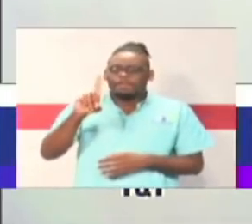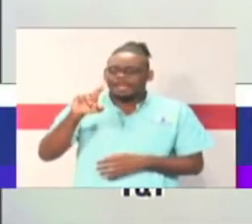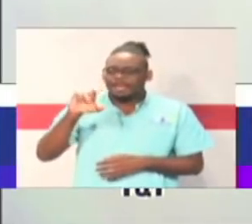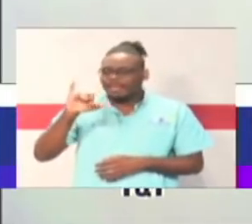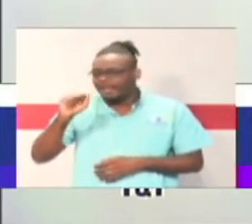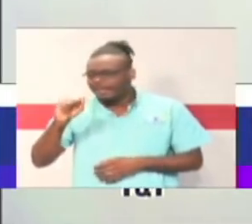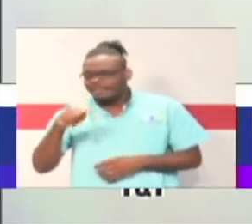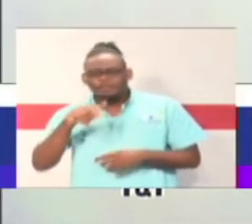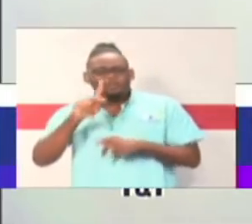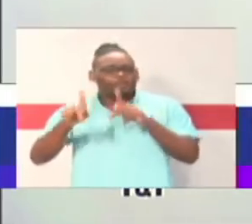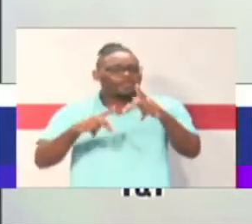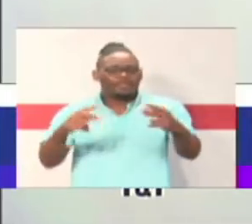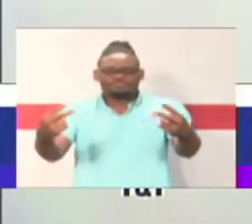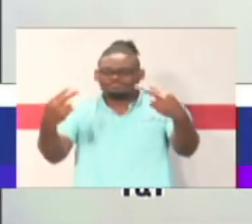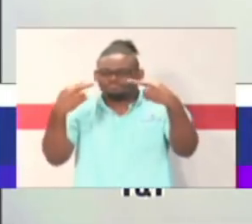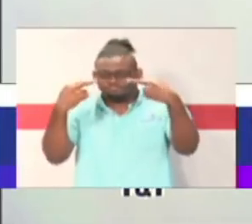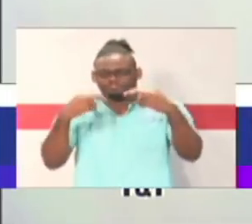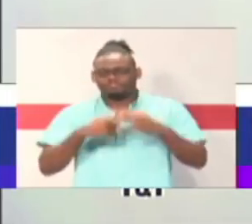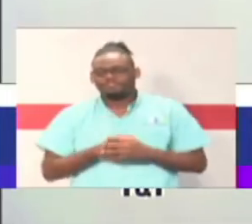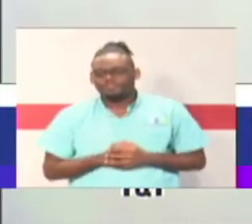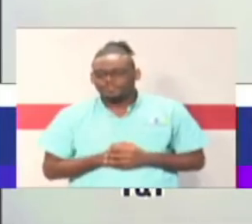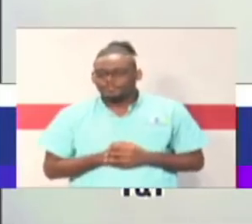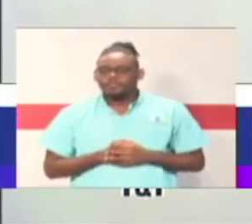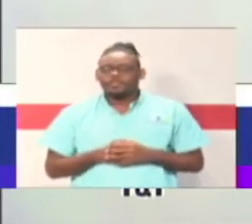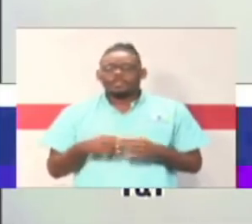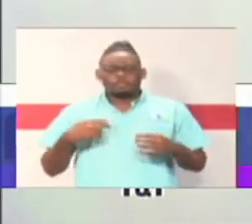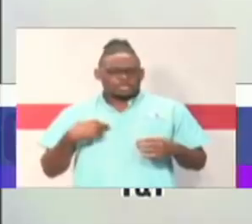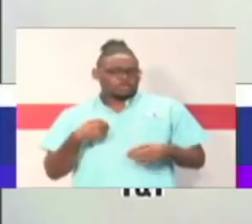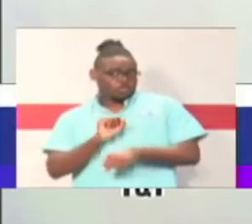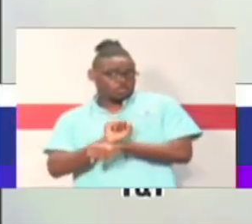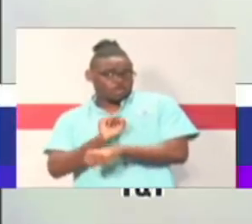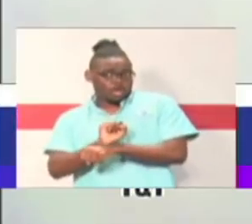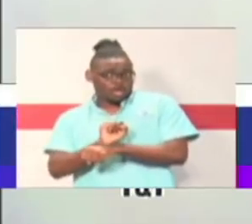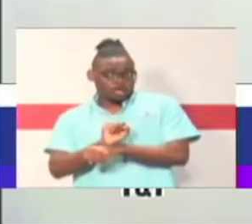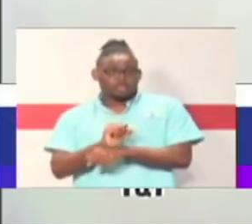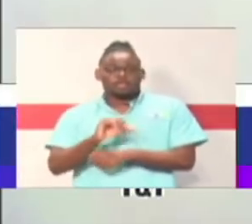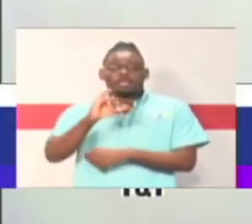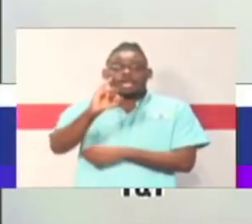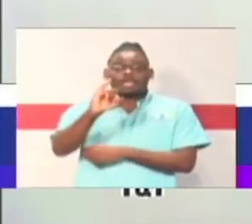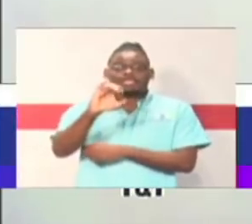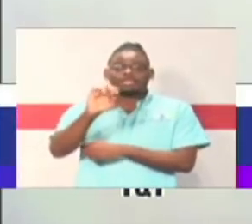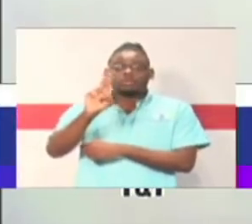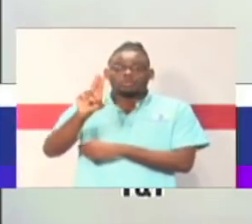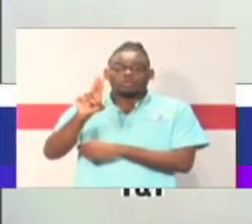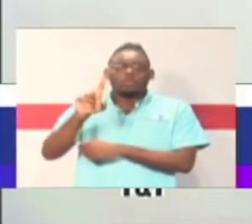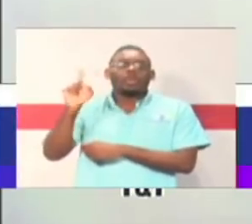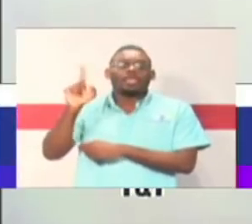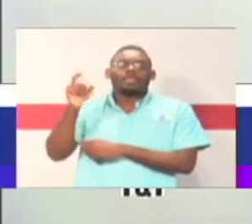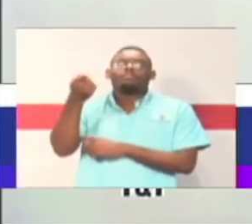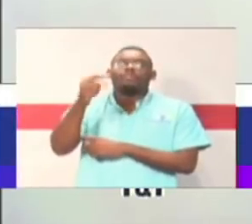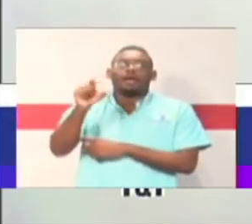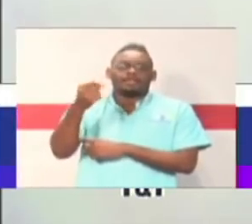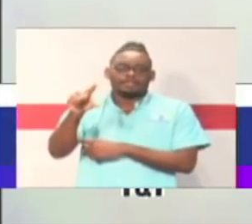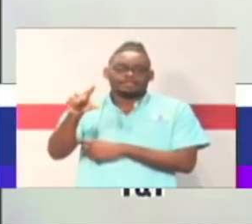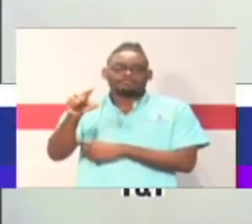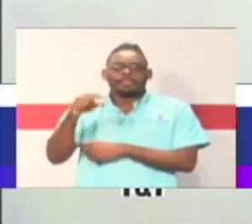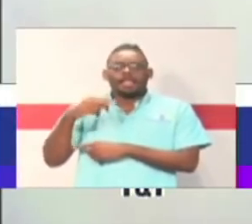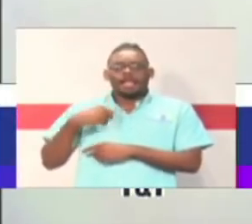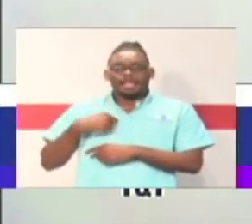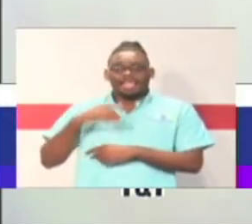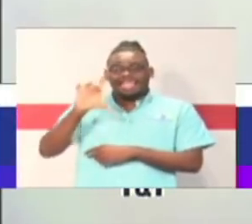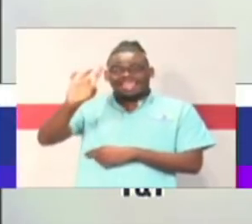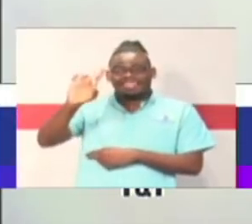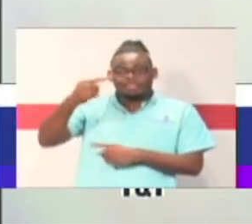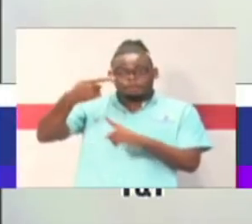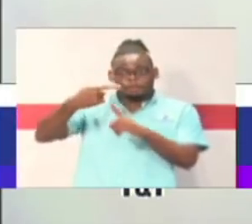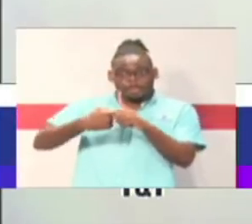Dr. Suleiman. I'm one of the anesthetic and ICU doctors at the Sandy Grande Hospital. I'm also 8 months pregnant, and I received my first